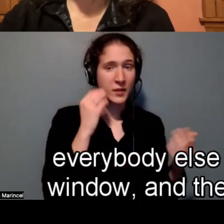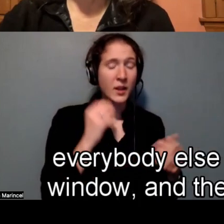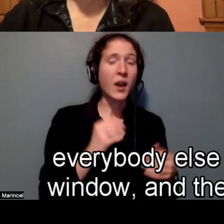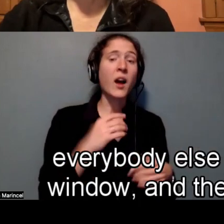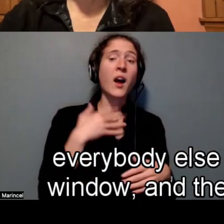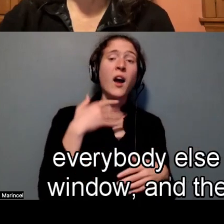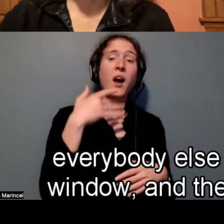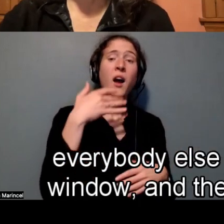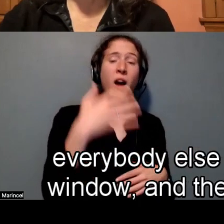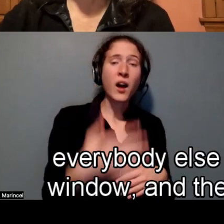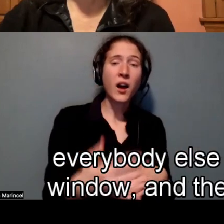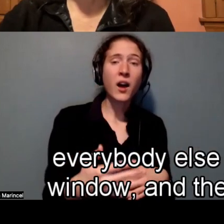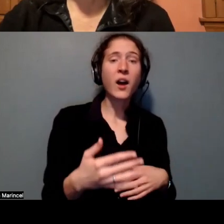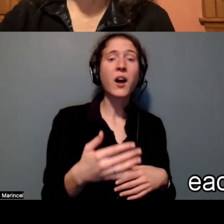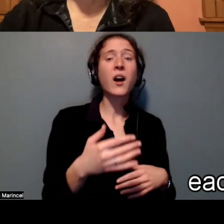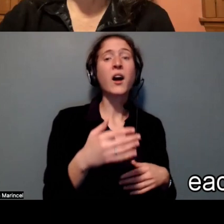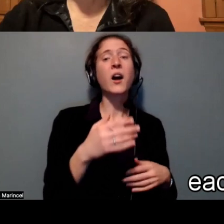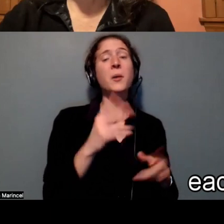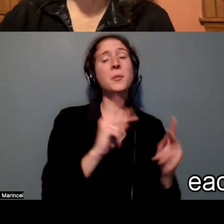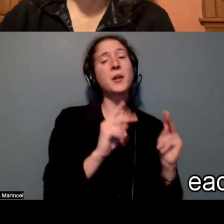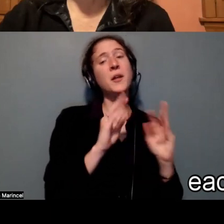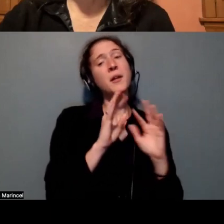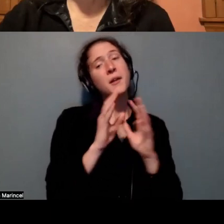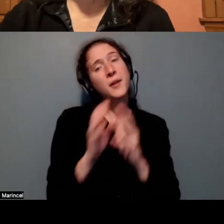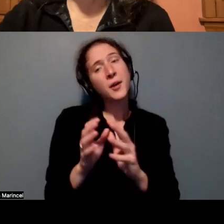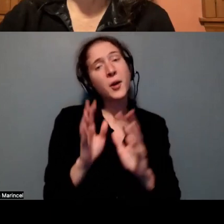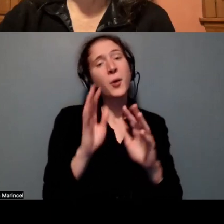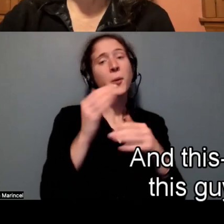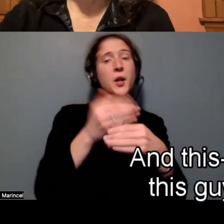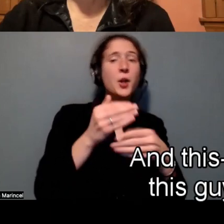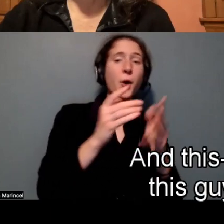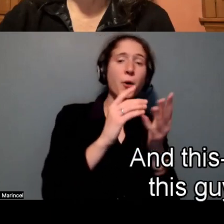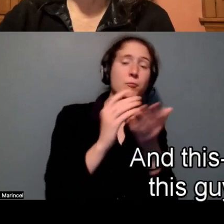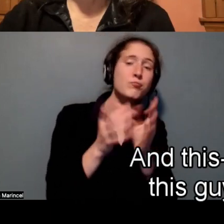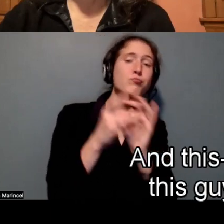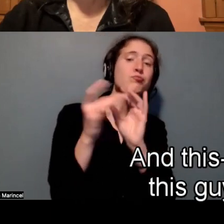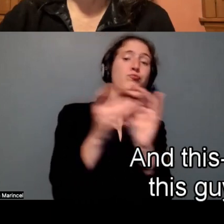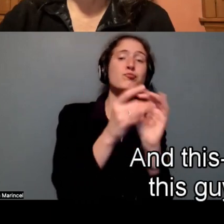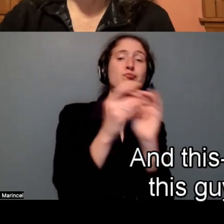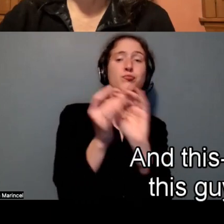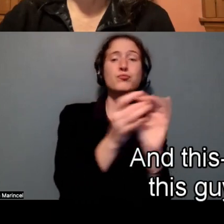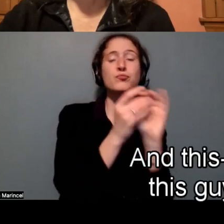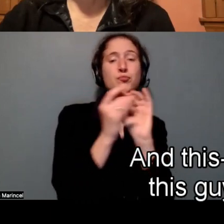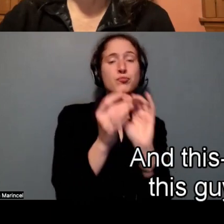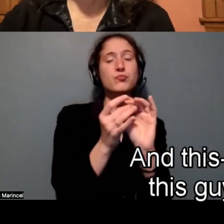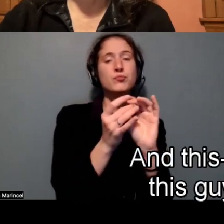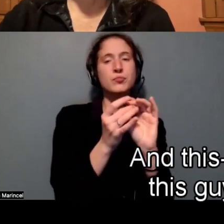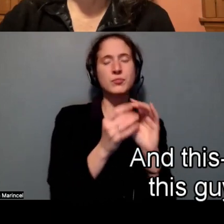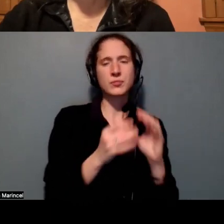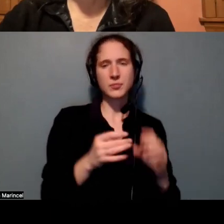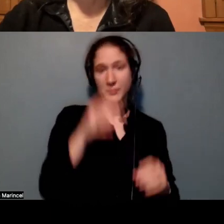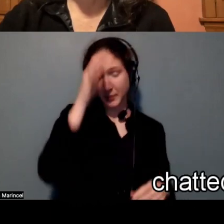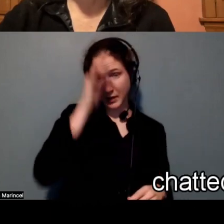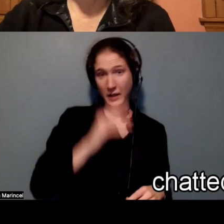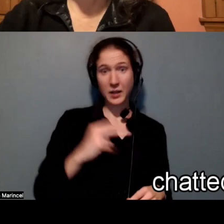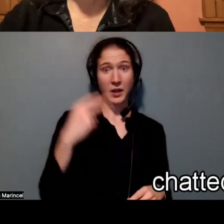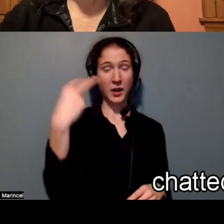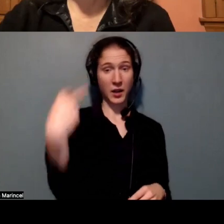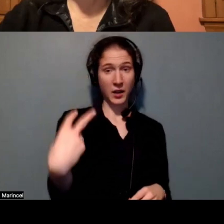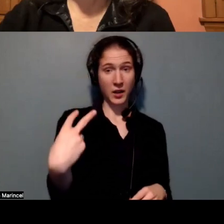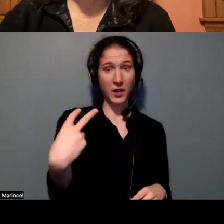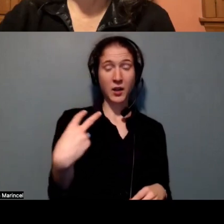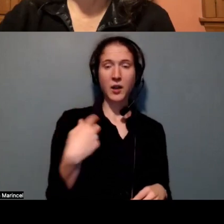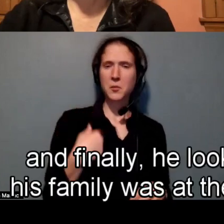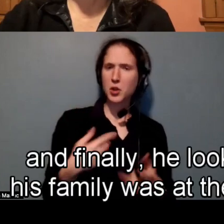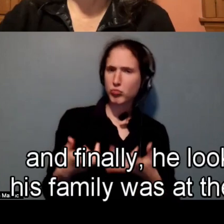the window, and they started talking with each other. And I stayed by this guy's bedside, chatted with